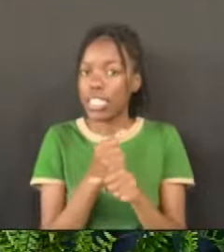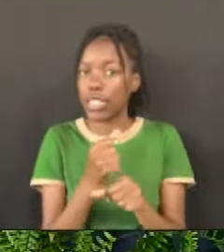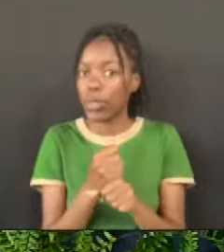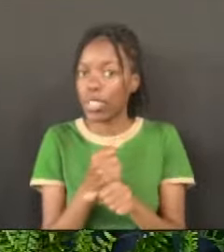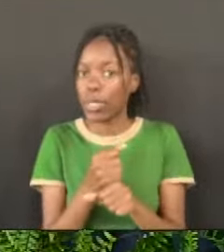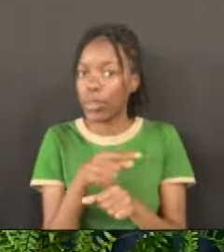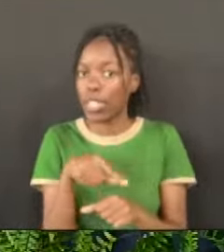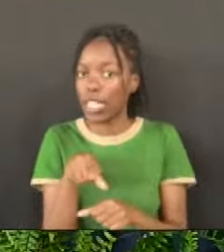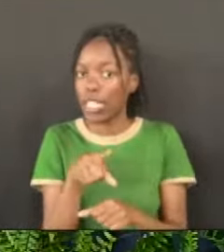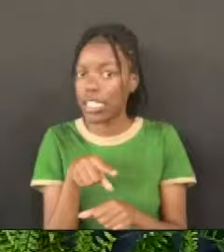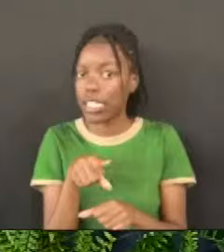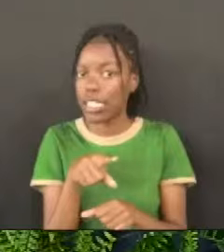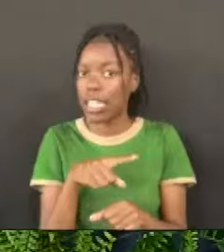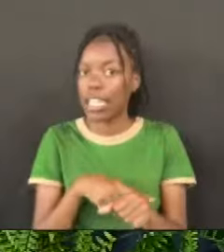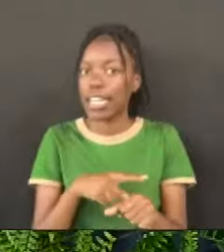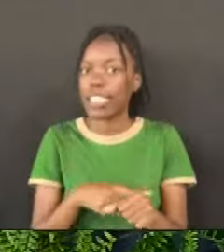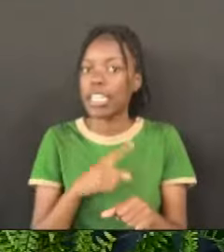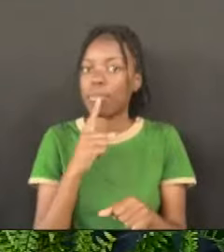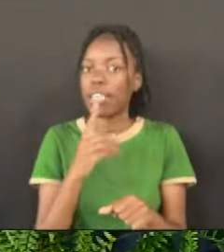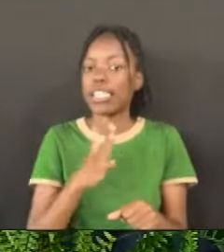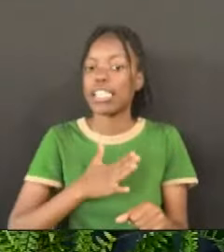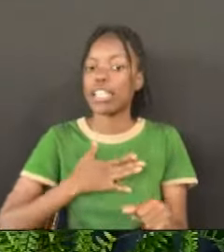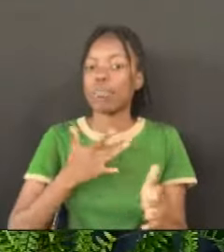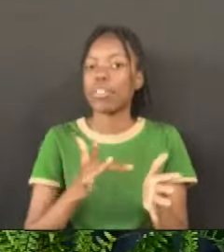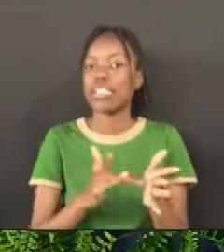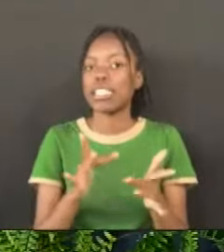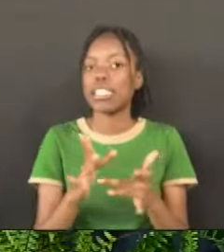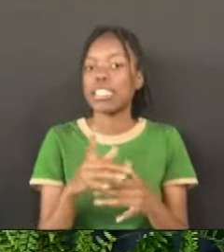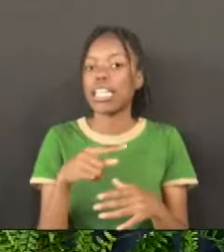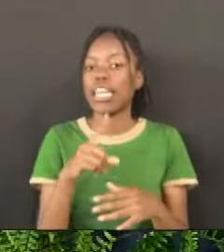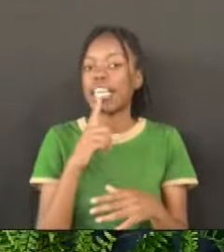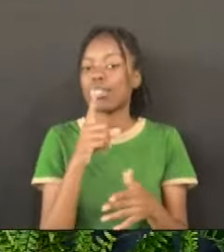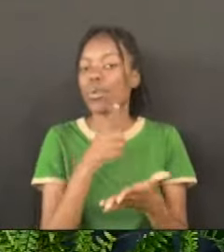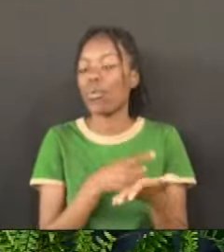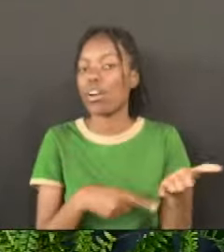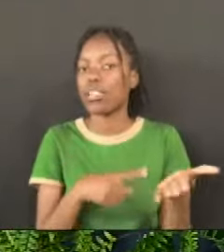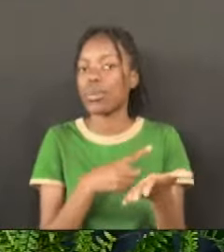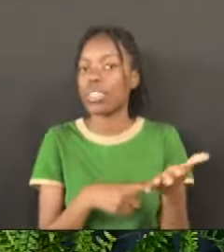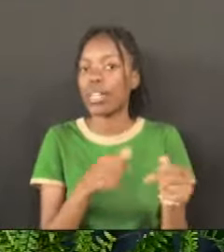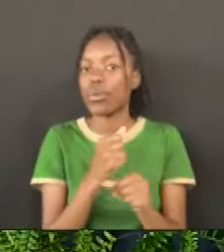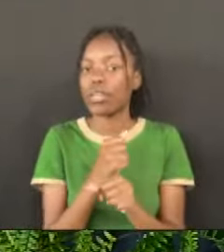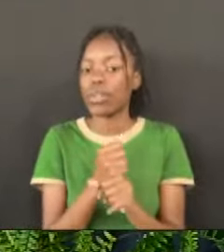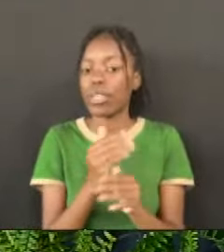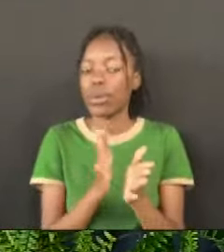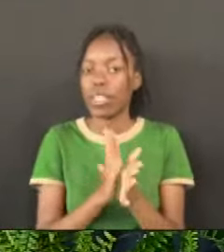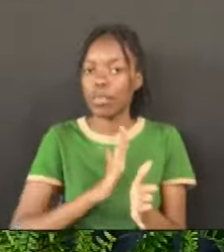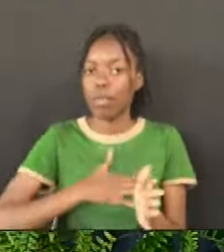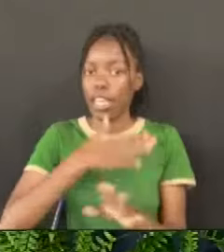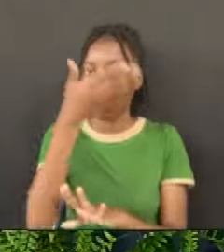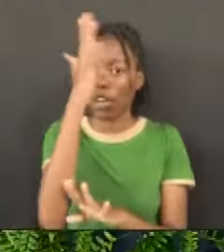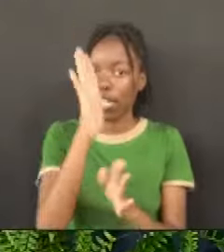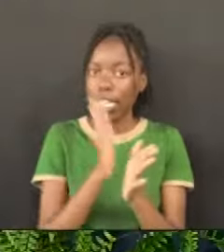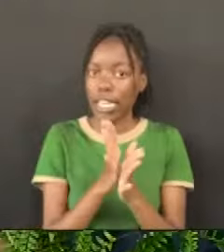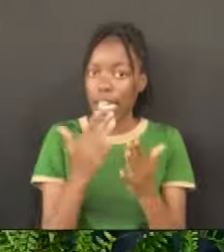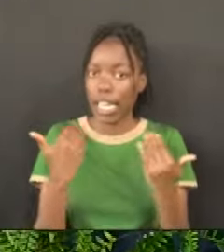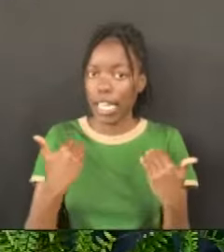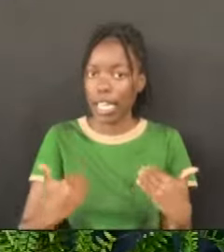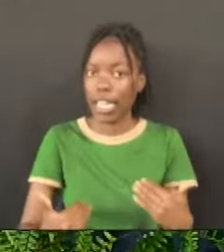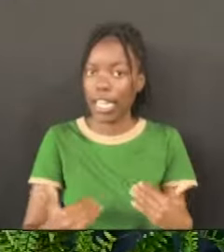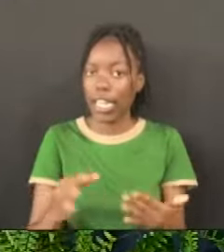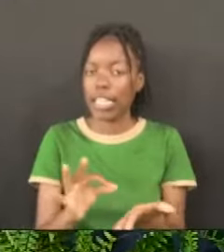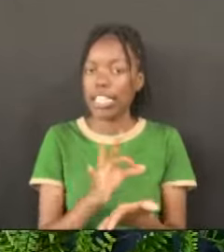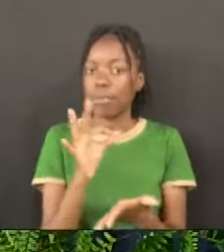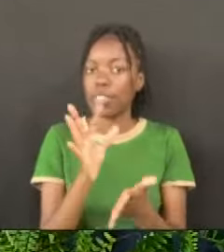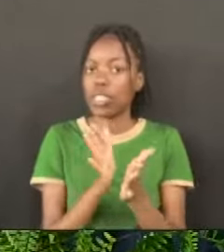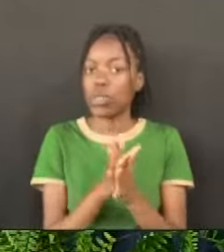When I say my Jesus and I, so what? What are we doing with my God and I? The Spirit is with us doing